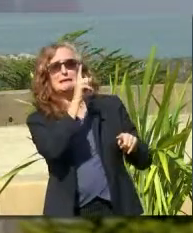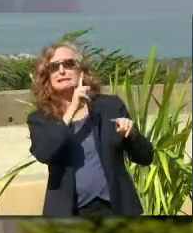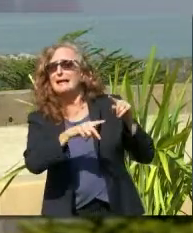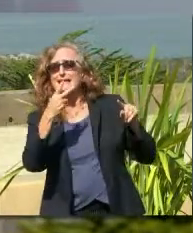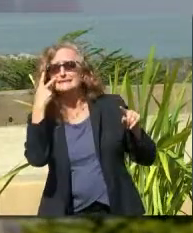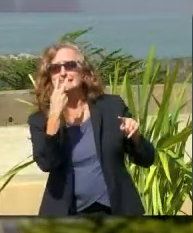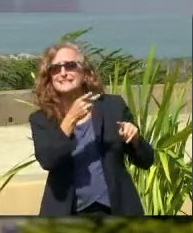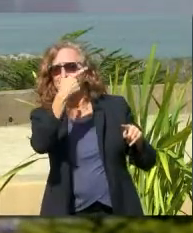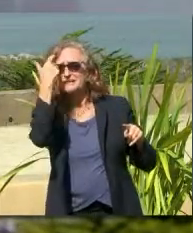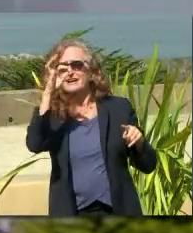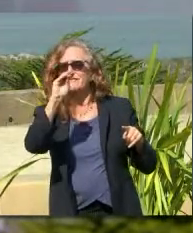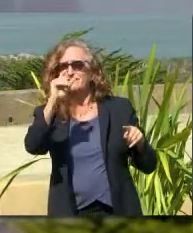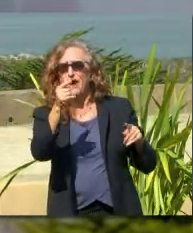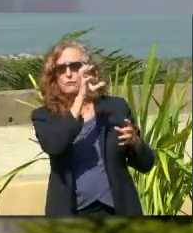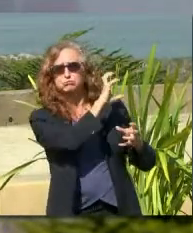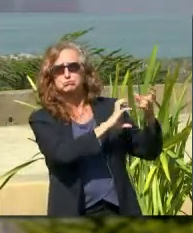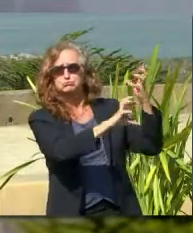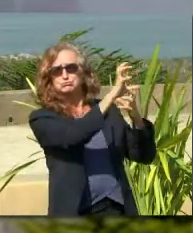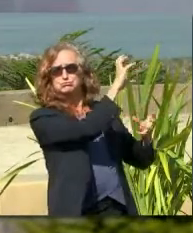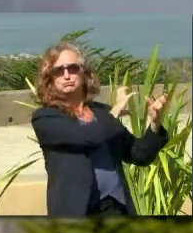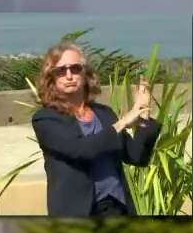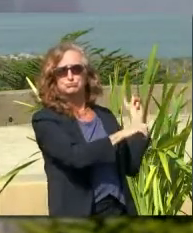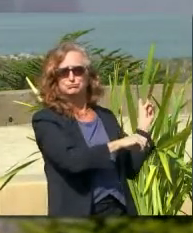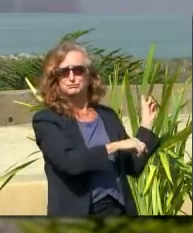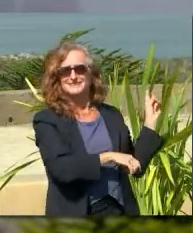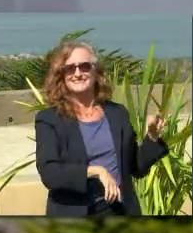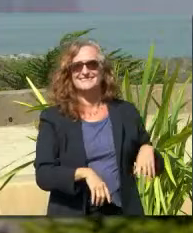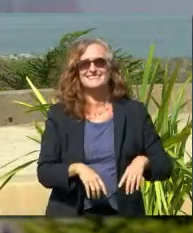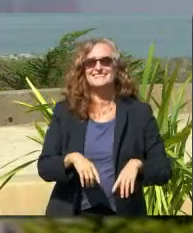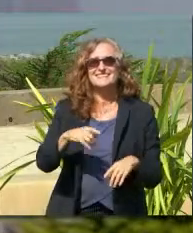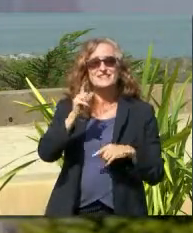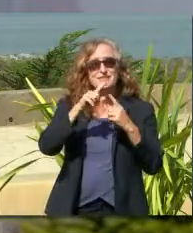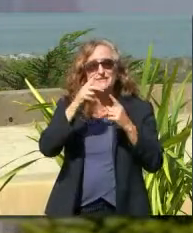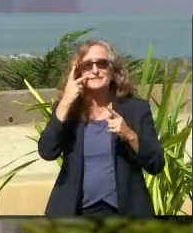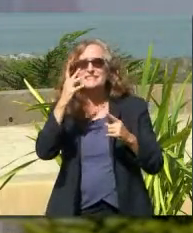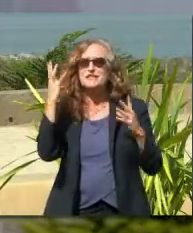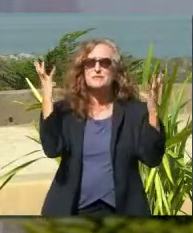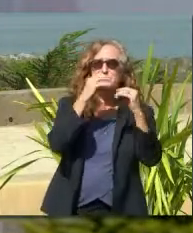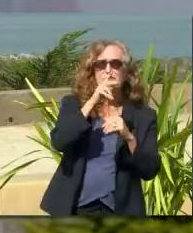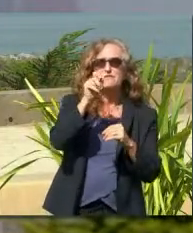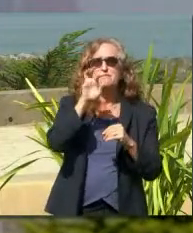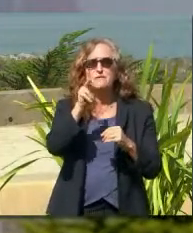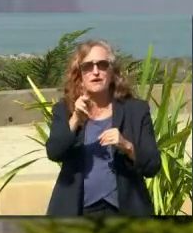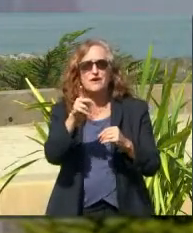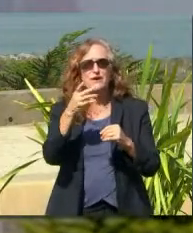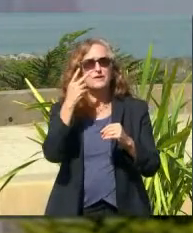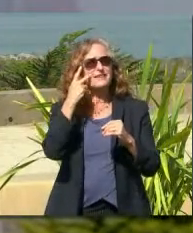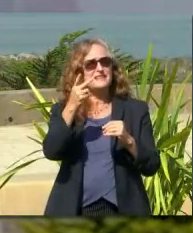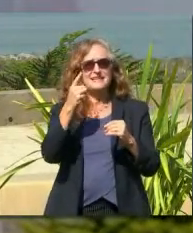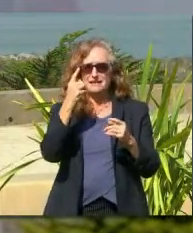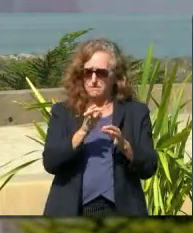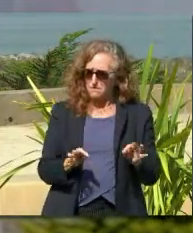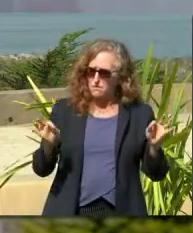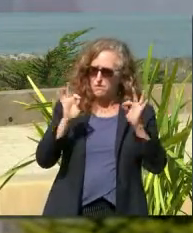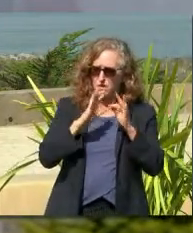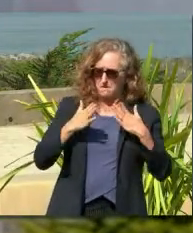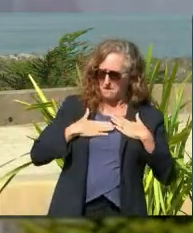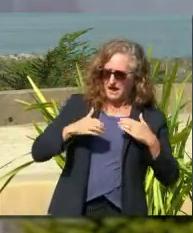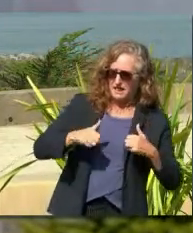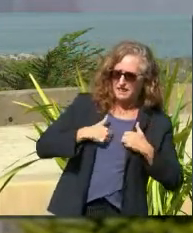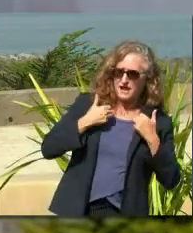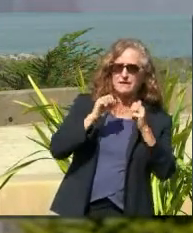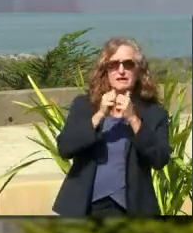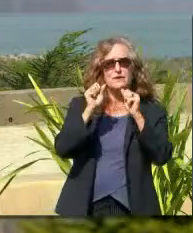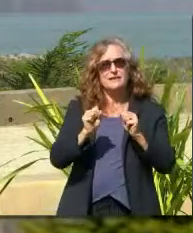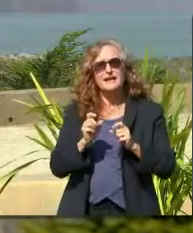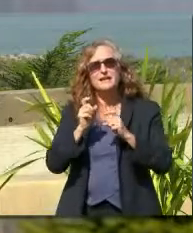now. And like all national parks, when you see something grand and special, it makes you think about the importance of your own life and the